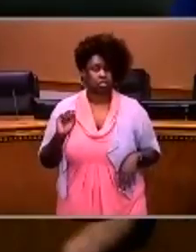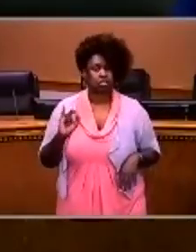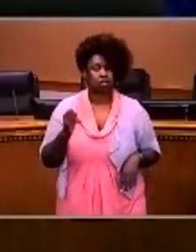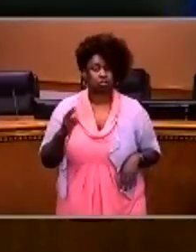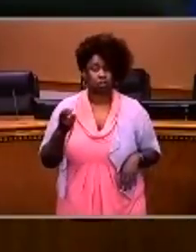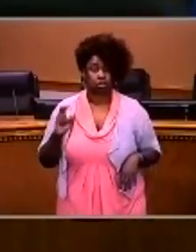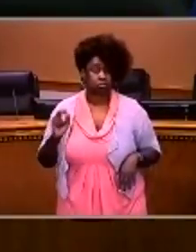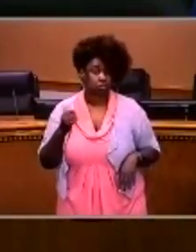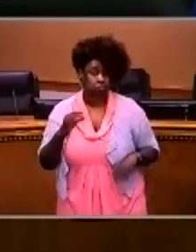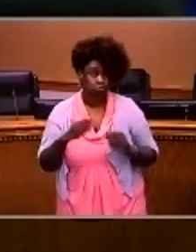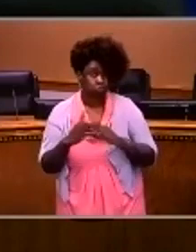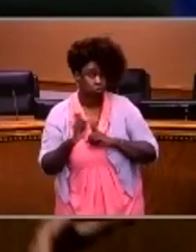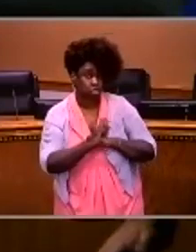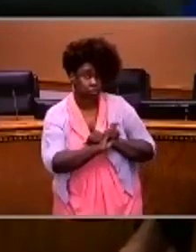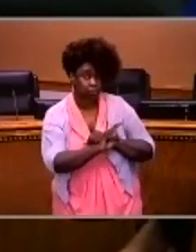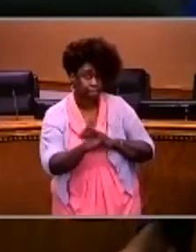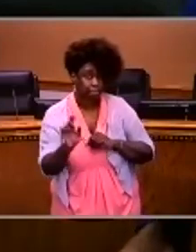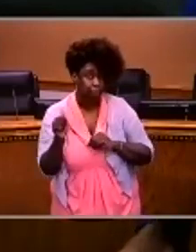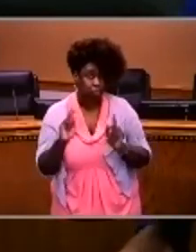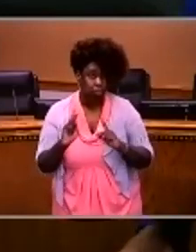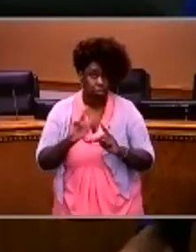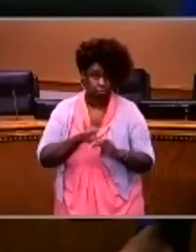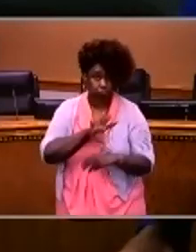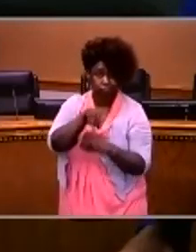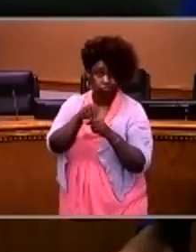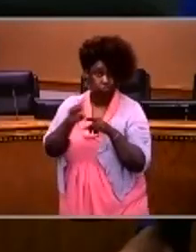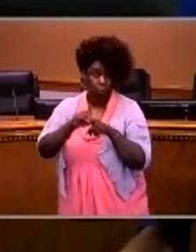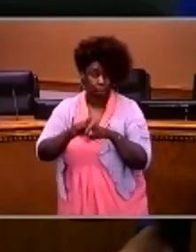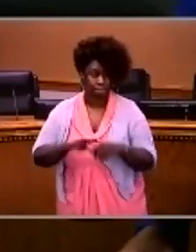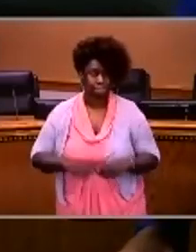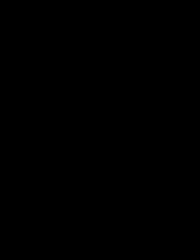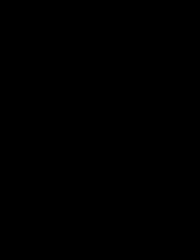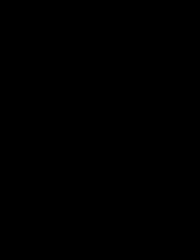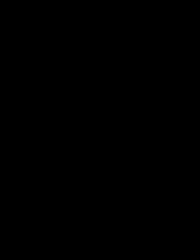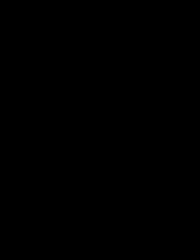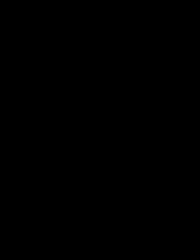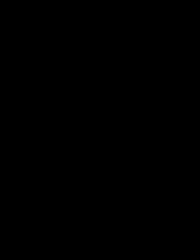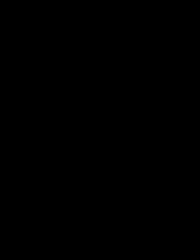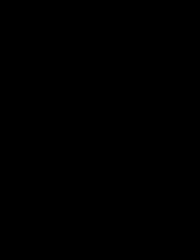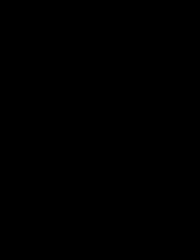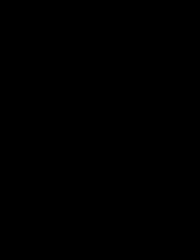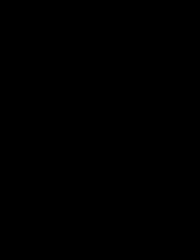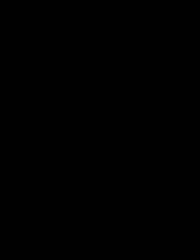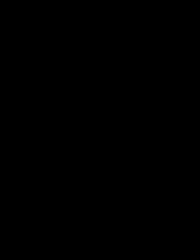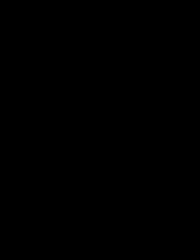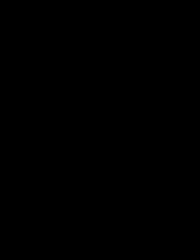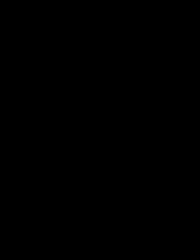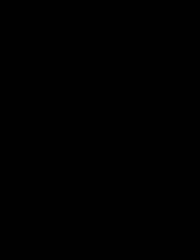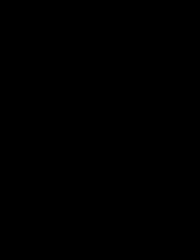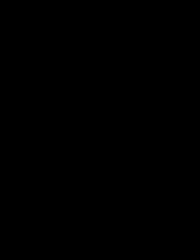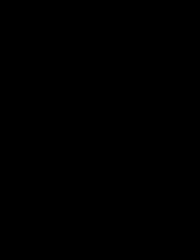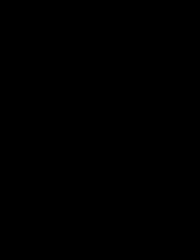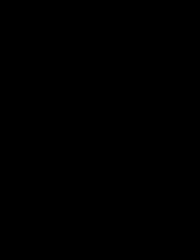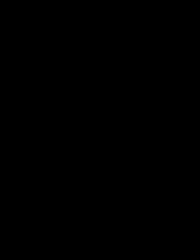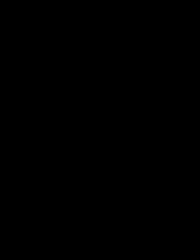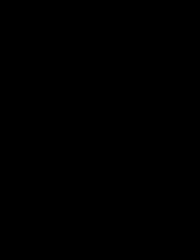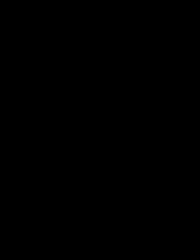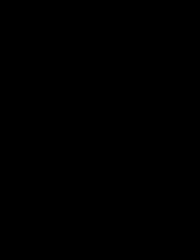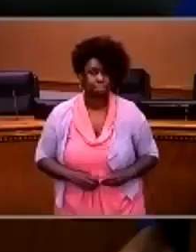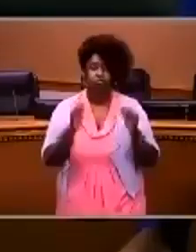Hardin. Do you have any other questions for any of our other participants on the call? No further questions. Thank you.